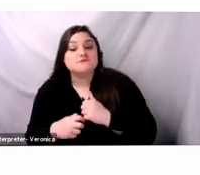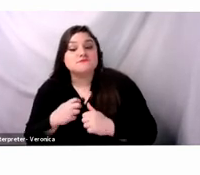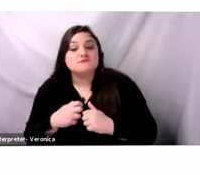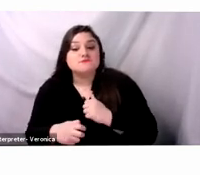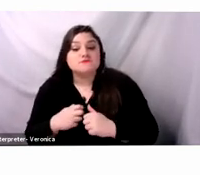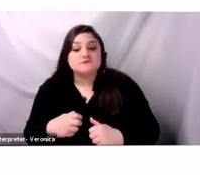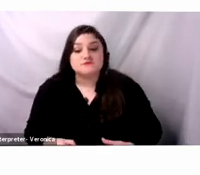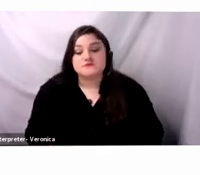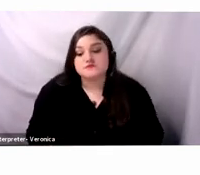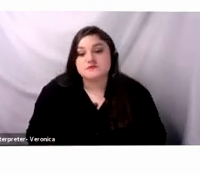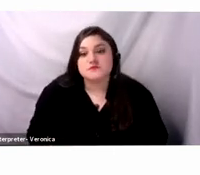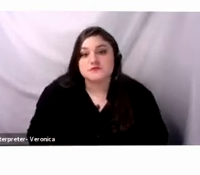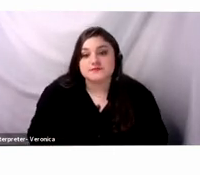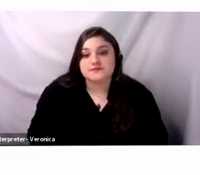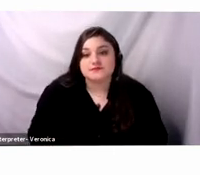can